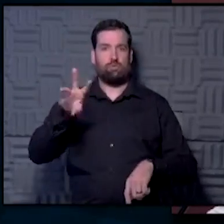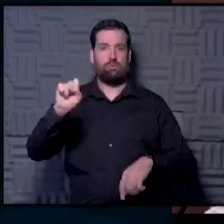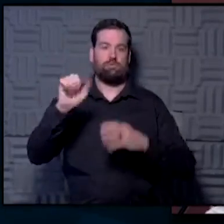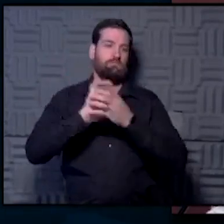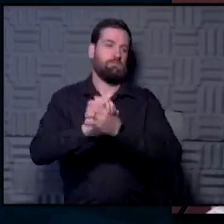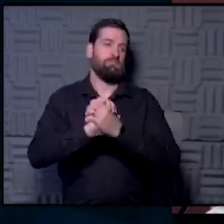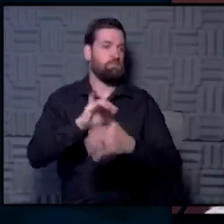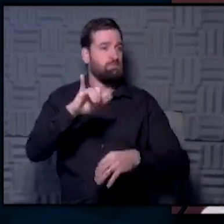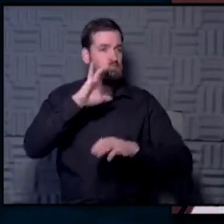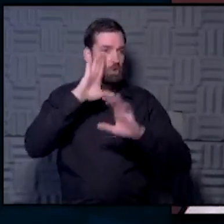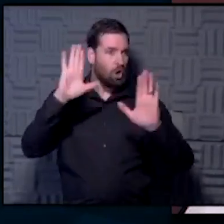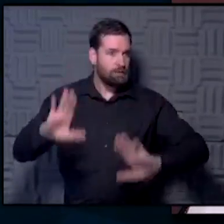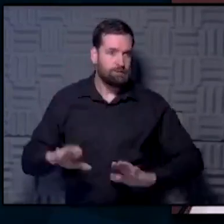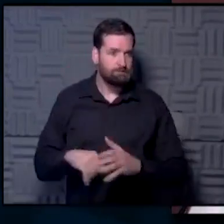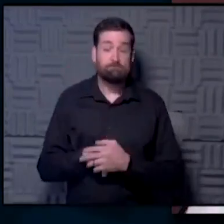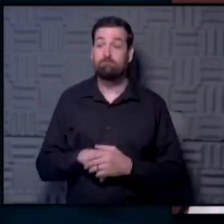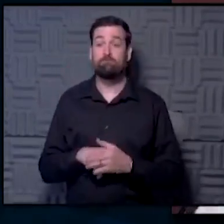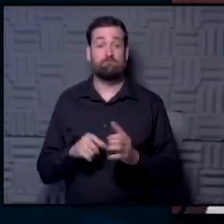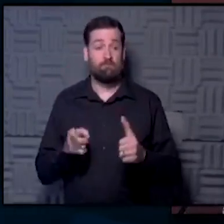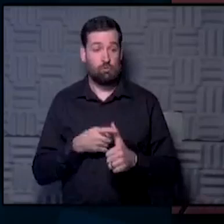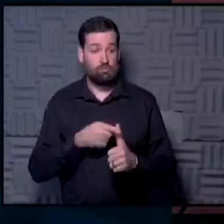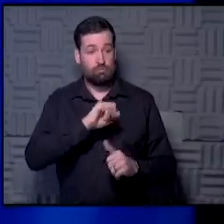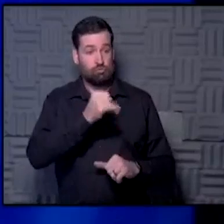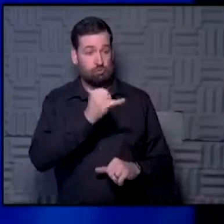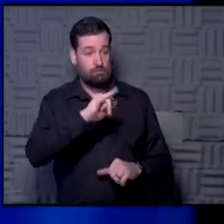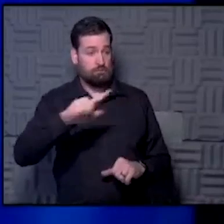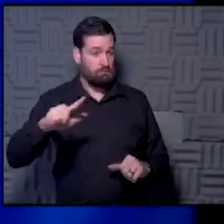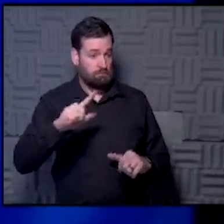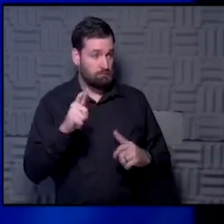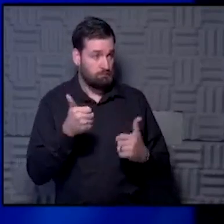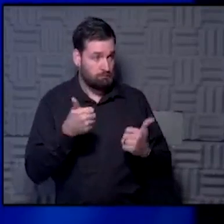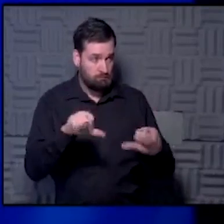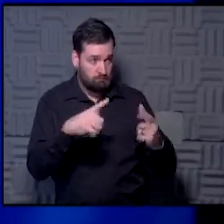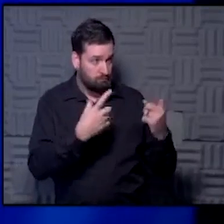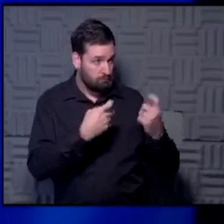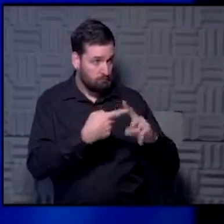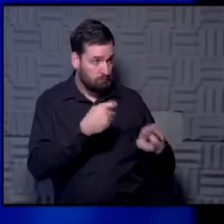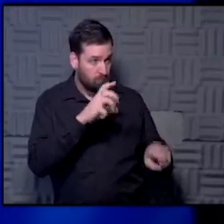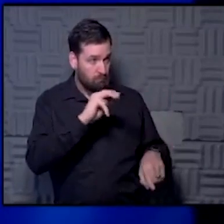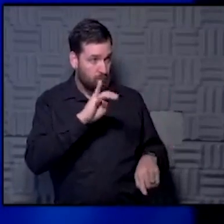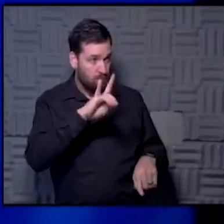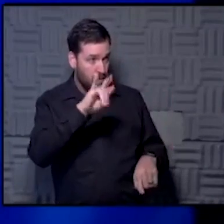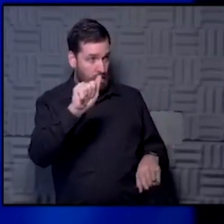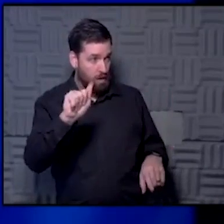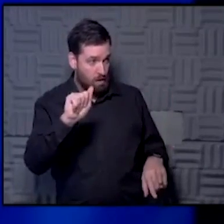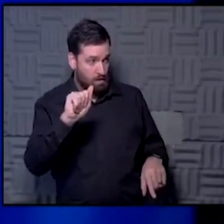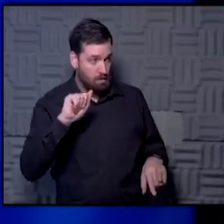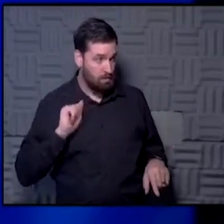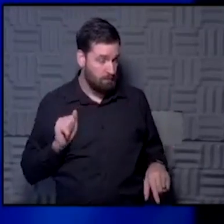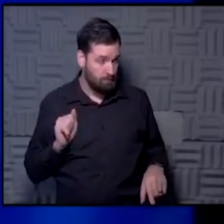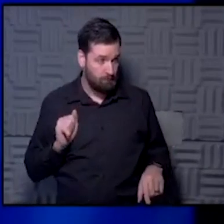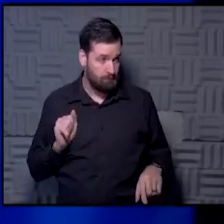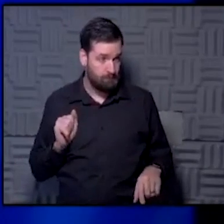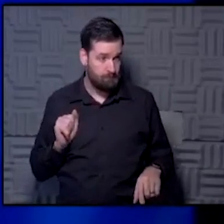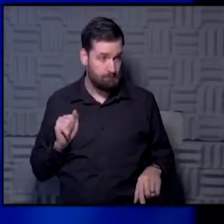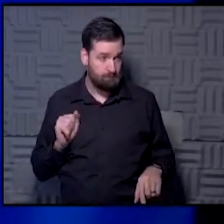awesome. Well, let's first, Jill, turn and see if there are questions for media about how things are going.